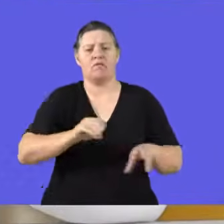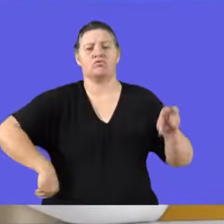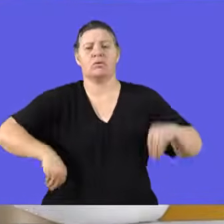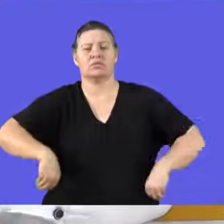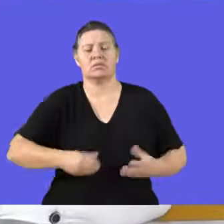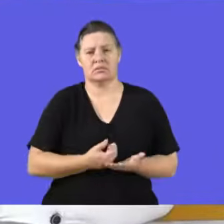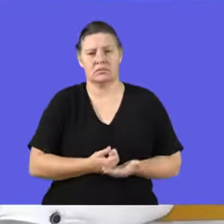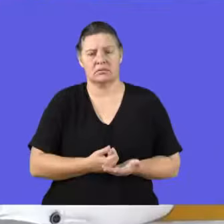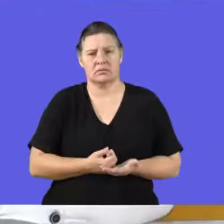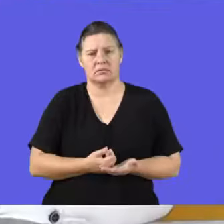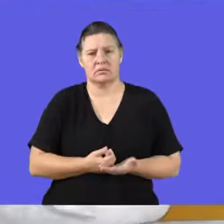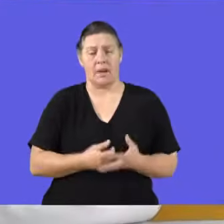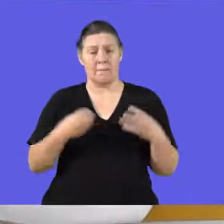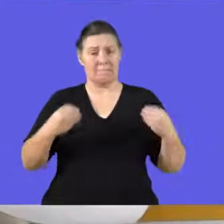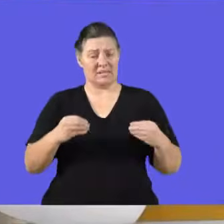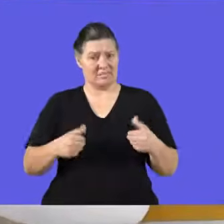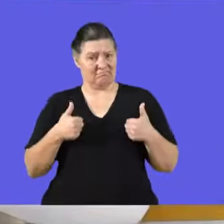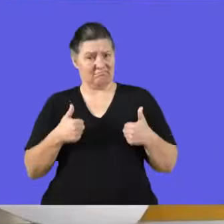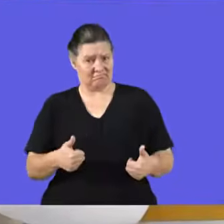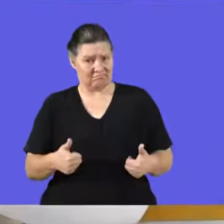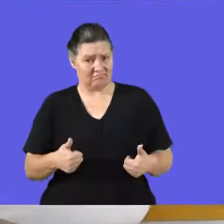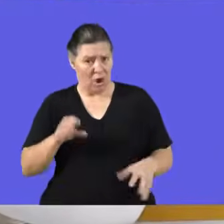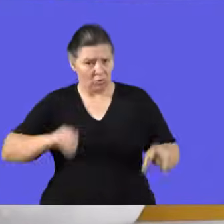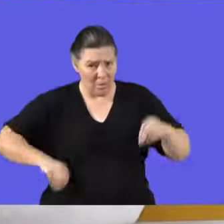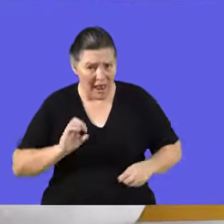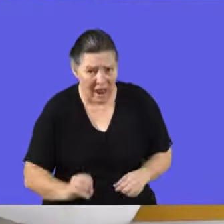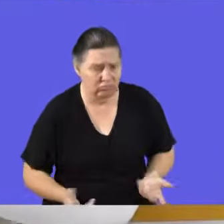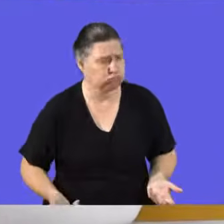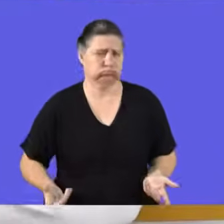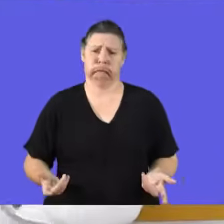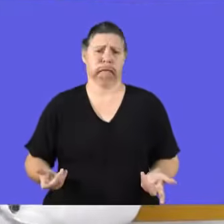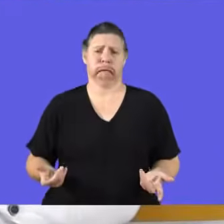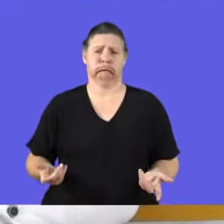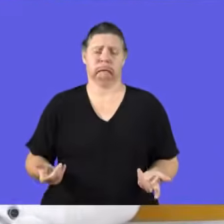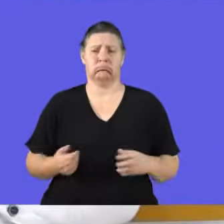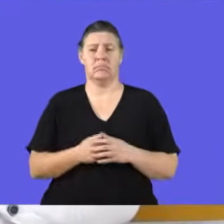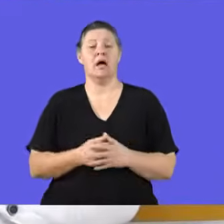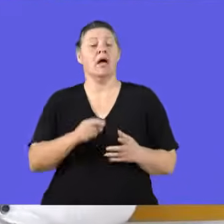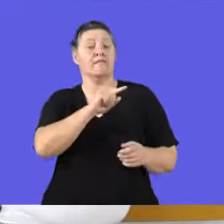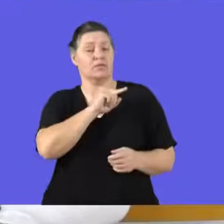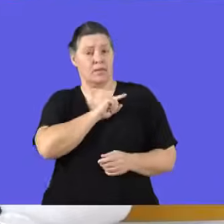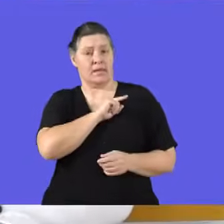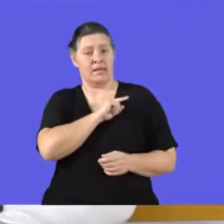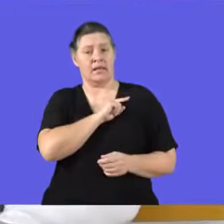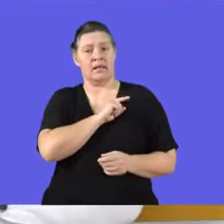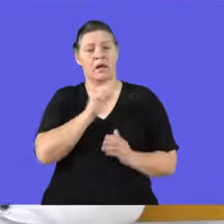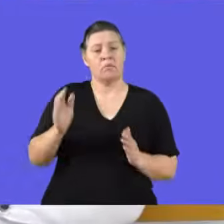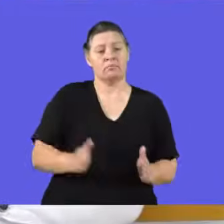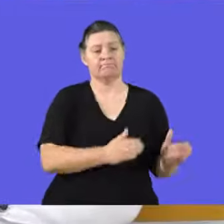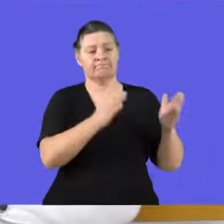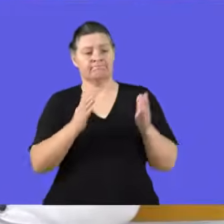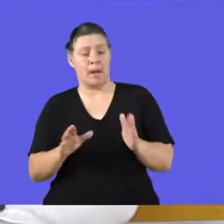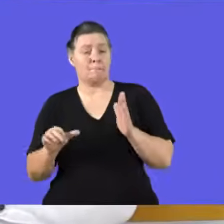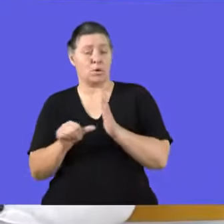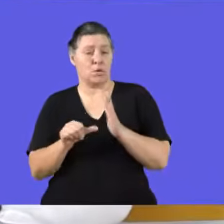in corruption. All right? It is not good for a business to be corrupt. Now, I'm going to quickly